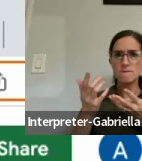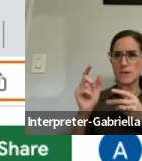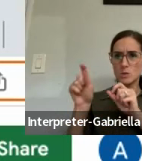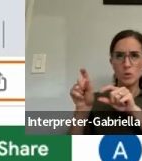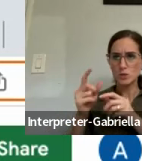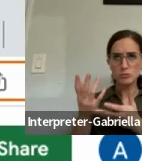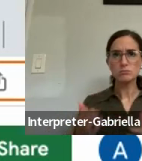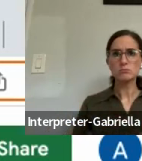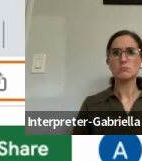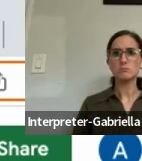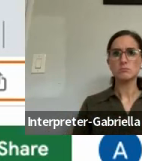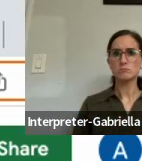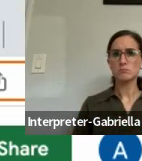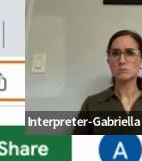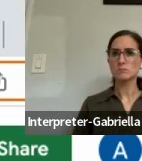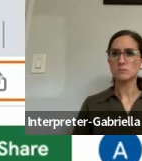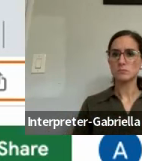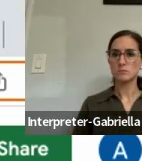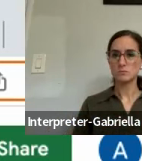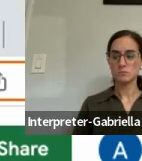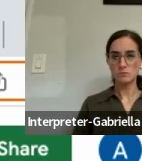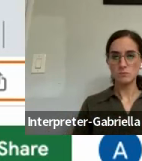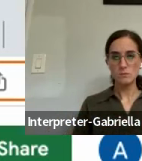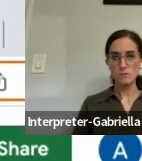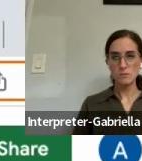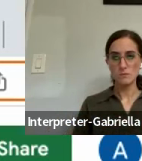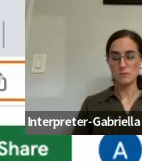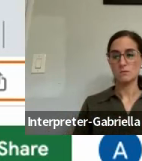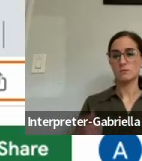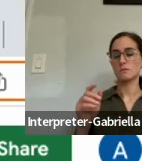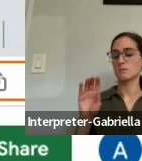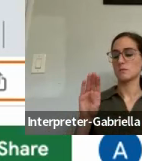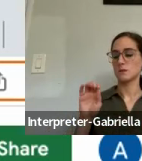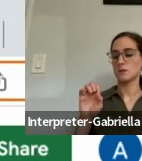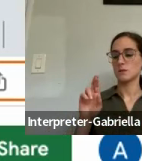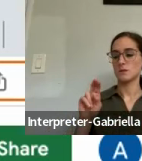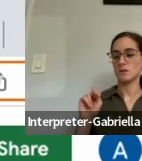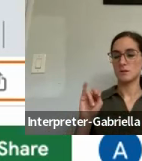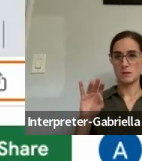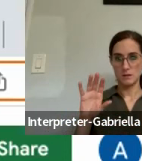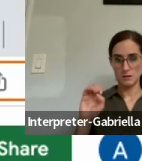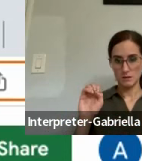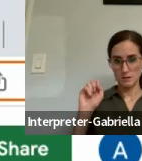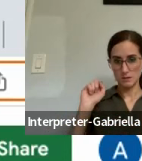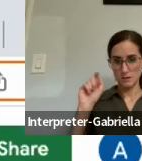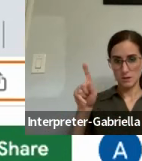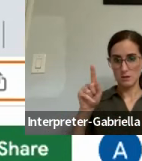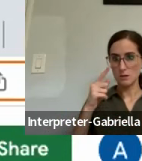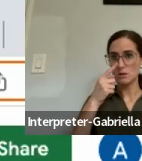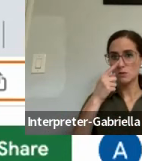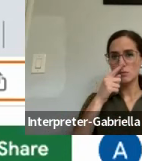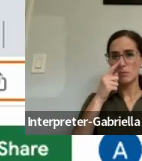esa nueva idea. This is Bernice. I just wonder if we can include in the